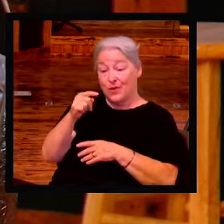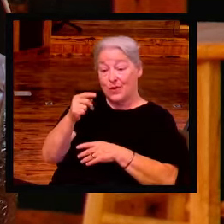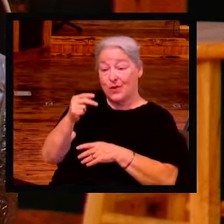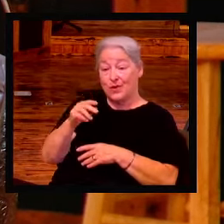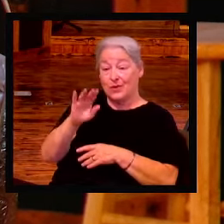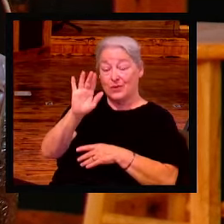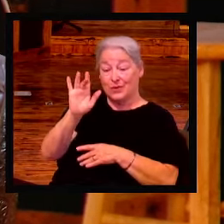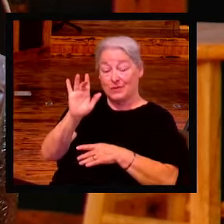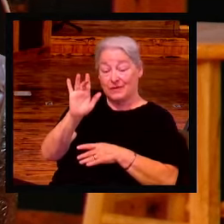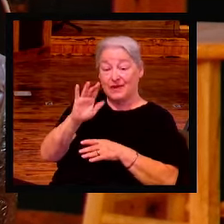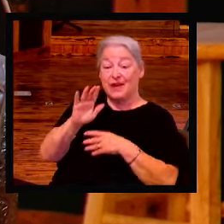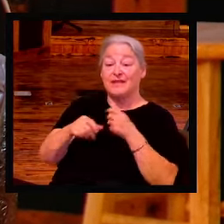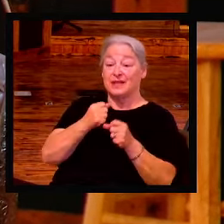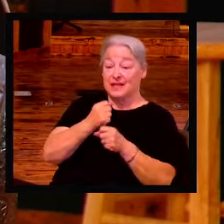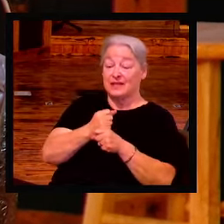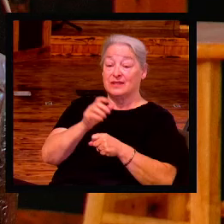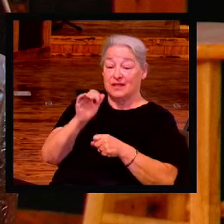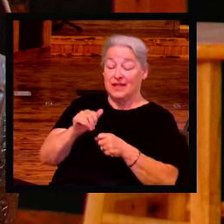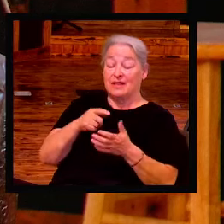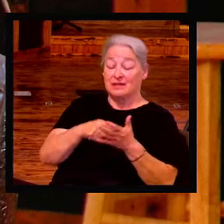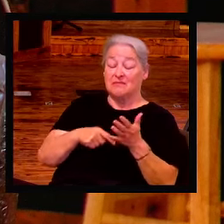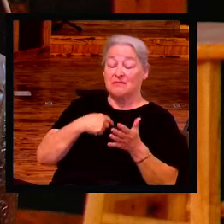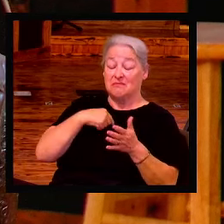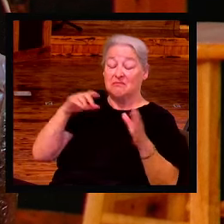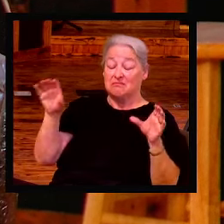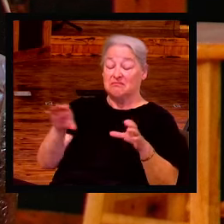witch. And I